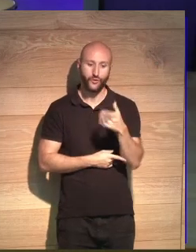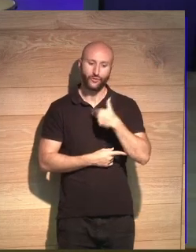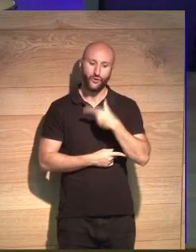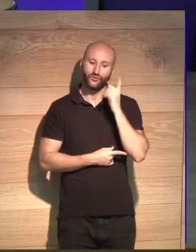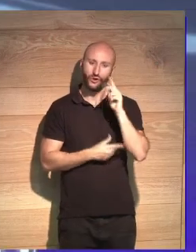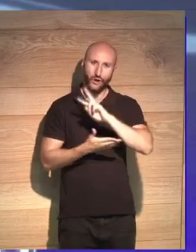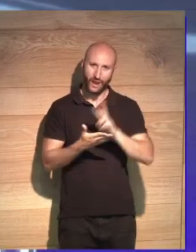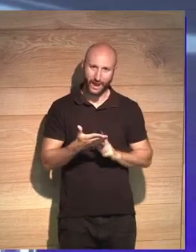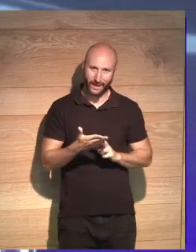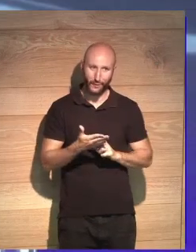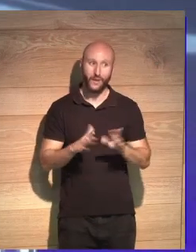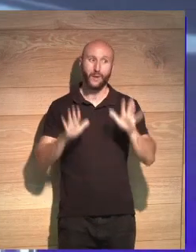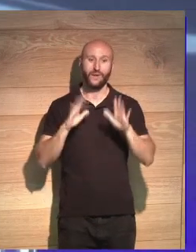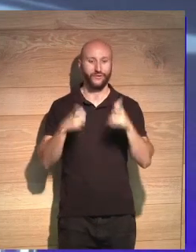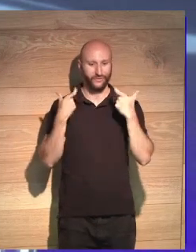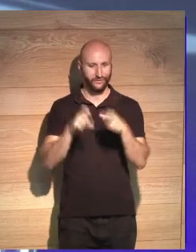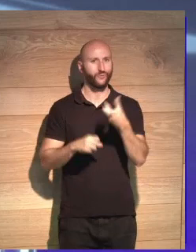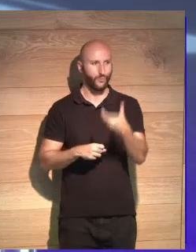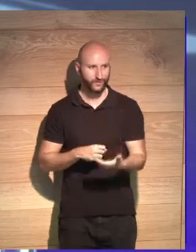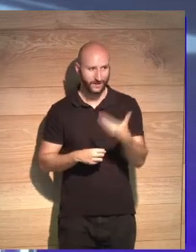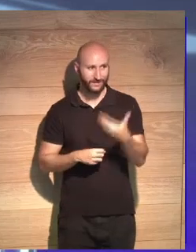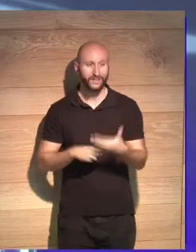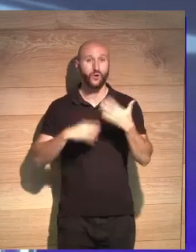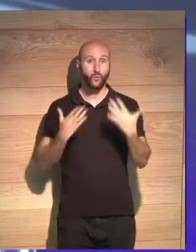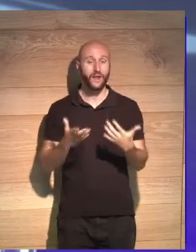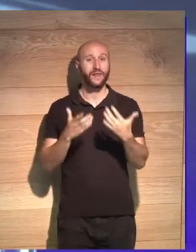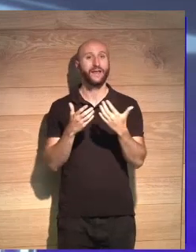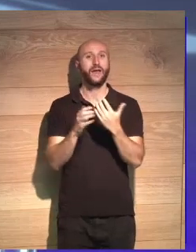this journal that he created is the top tier.